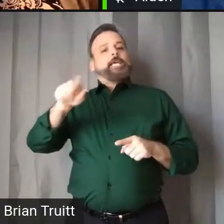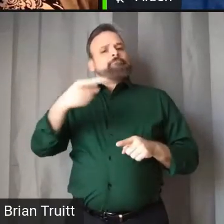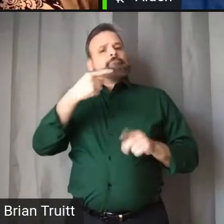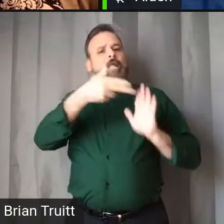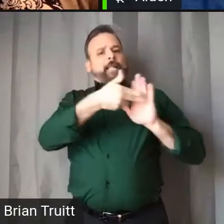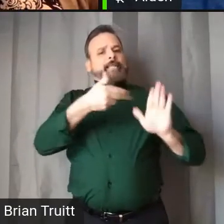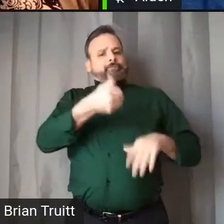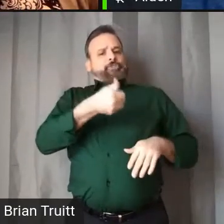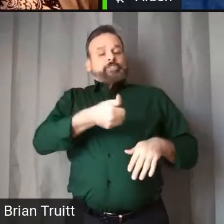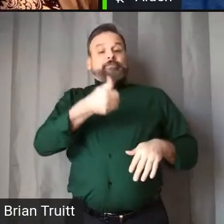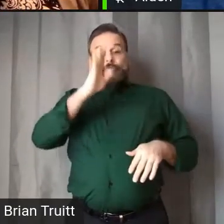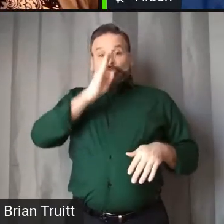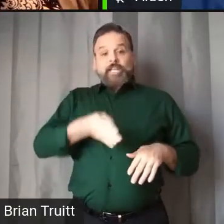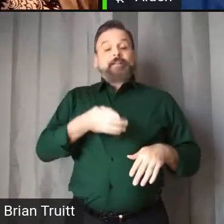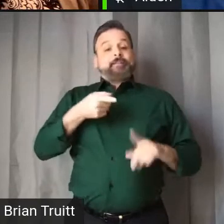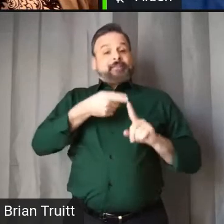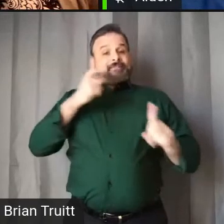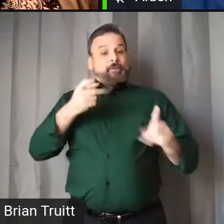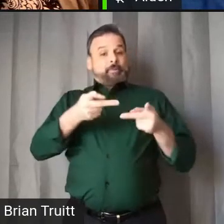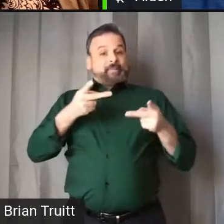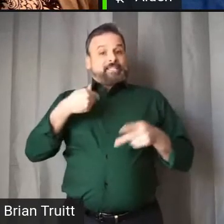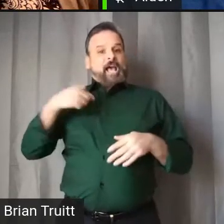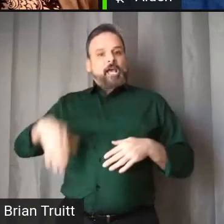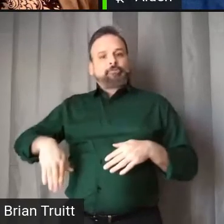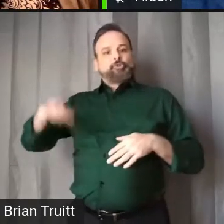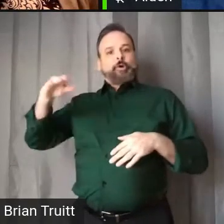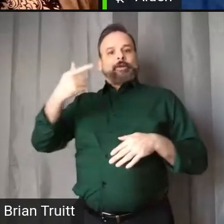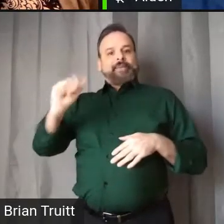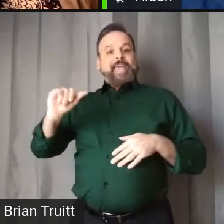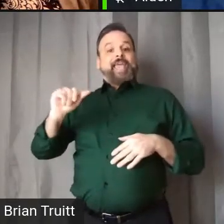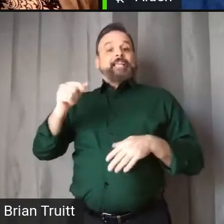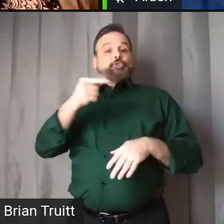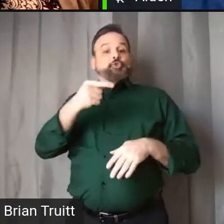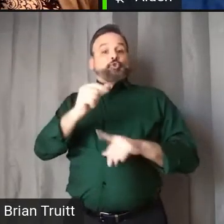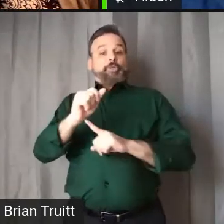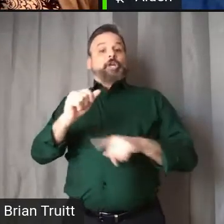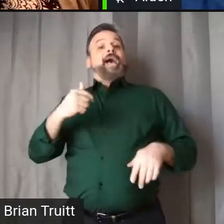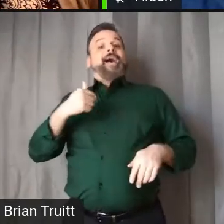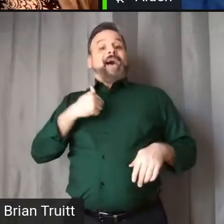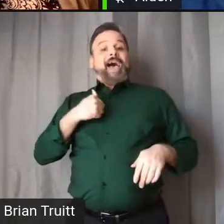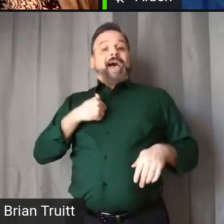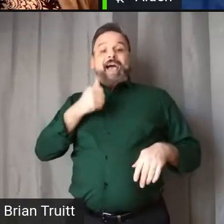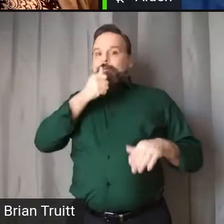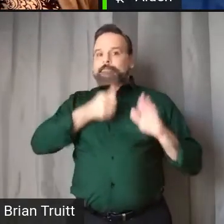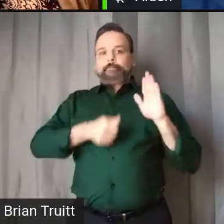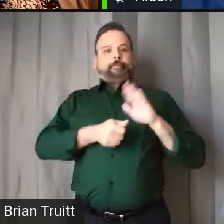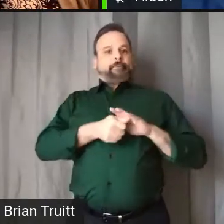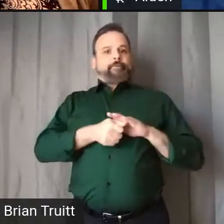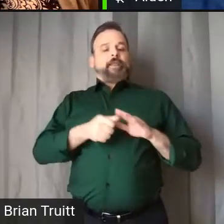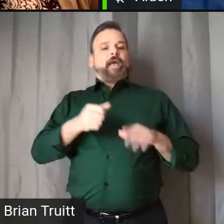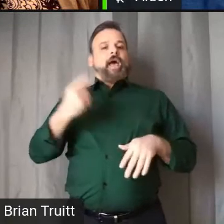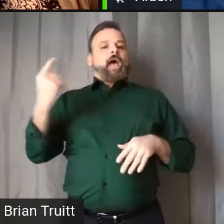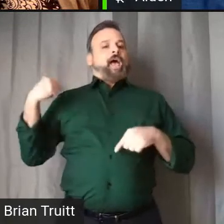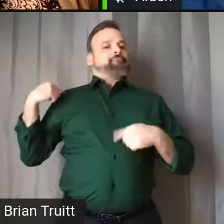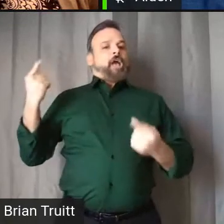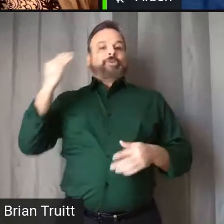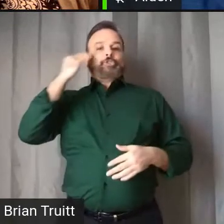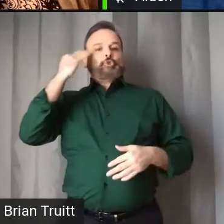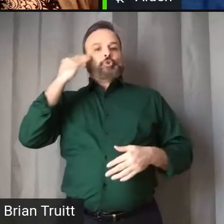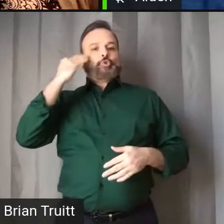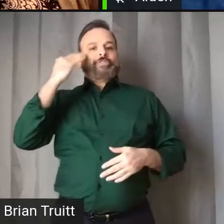from a place of how, you know, when I was growing up gay in Georgia, I was closeted, and I always knew that it wasn't just